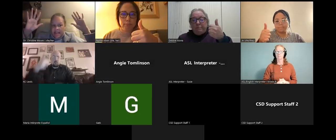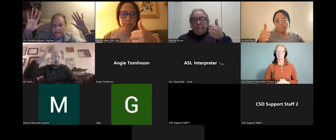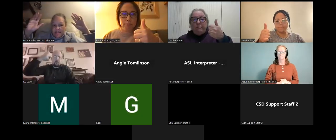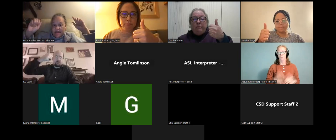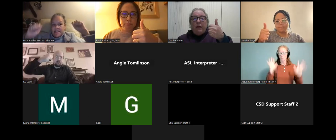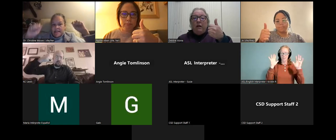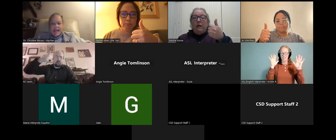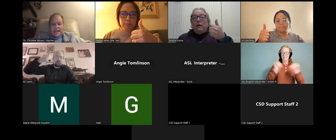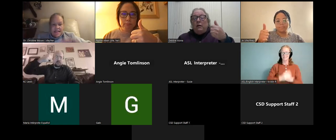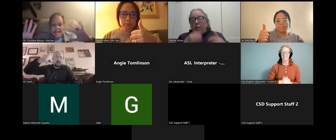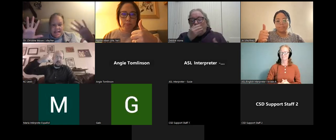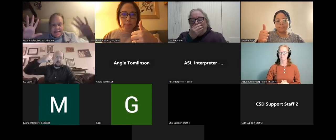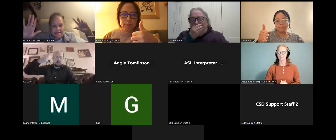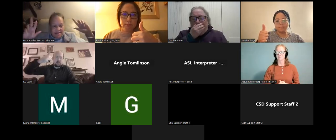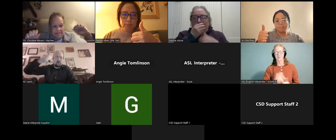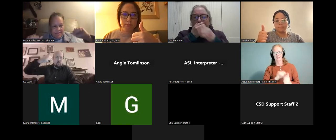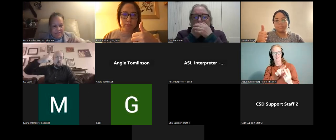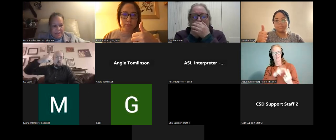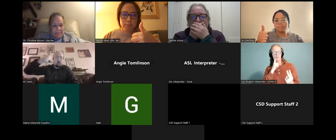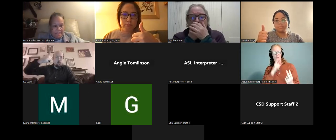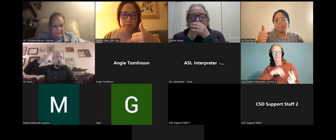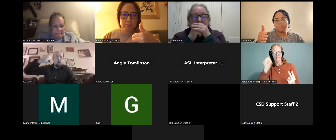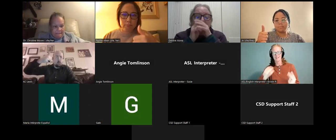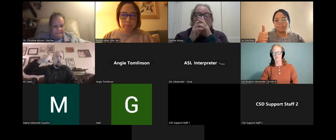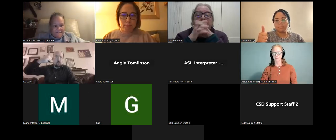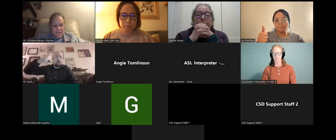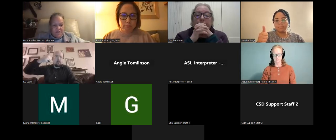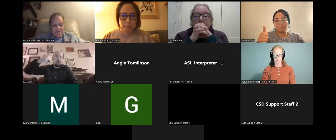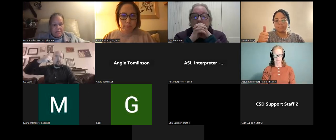jazz hands as a yes?